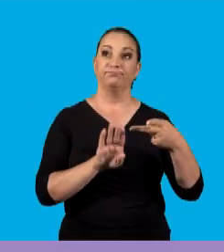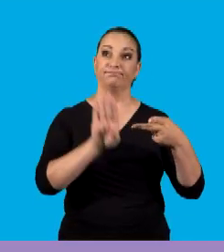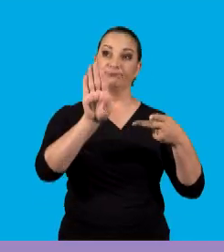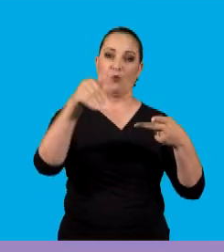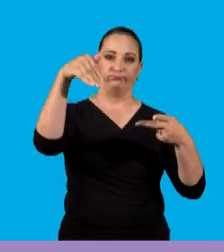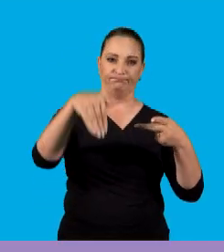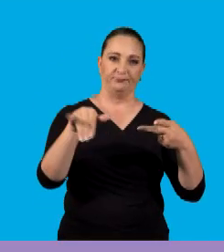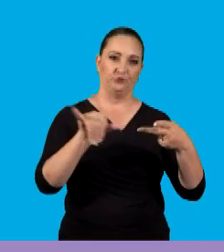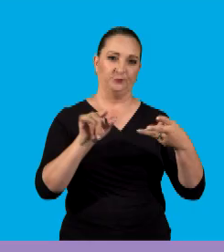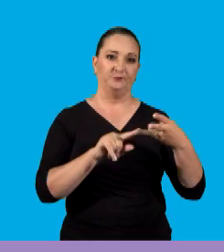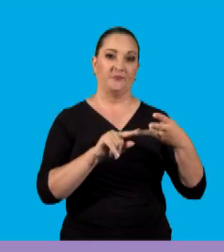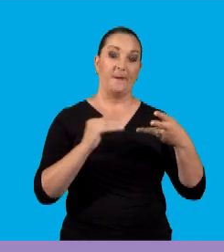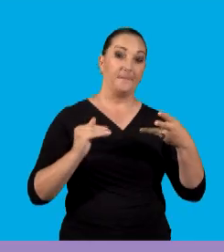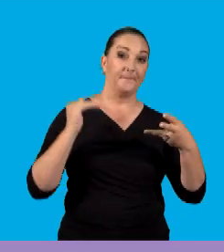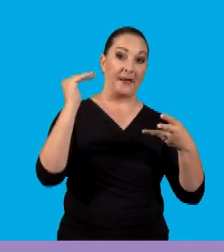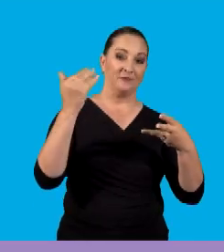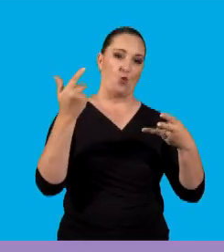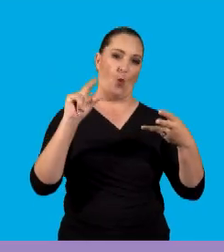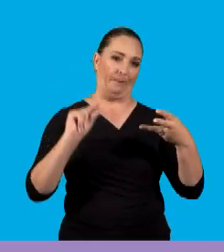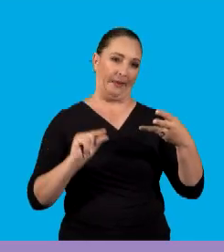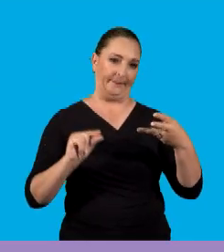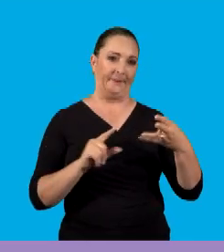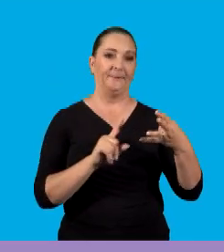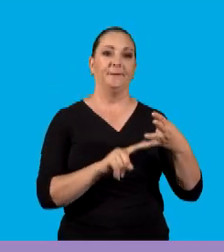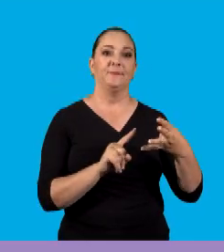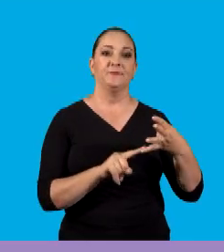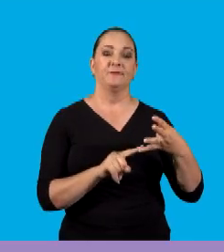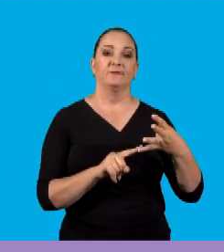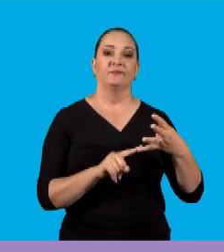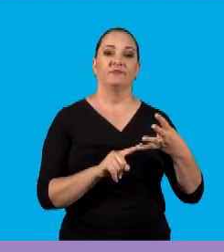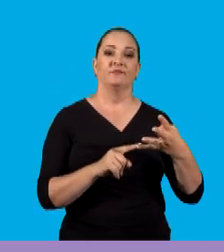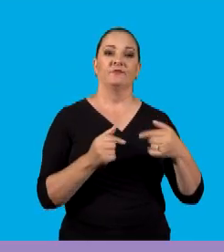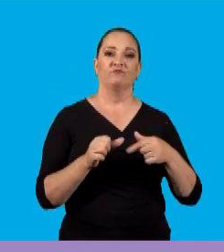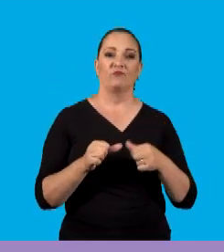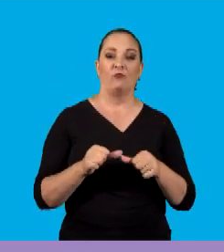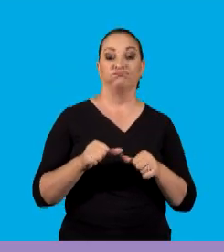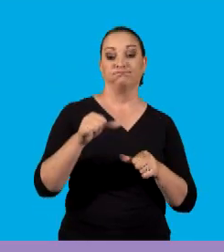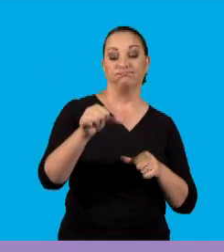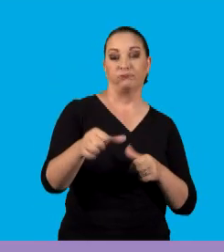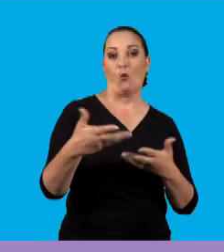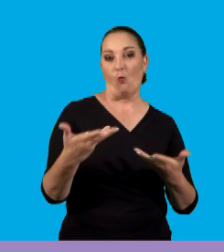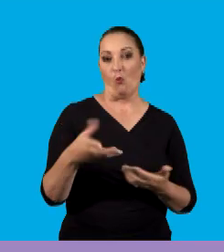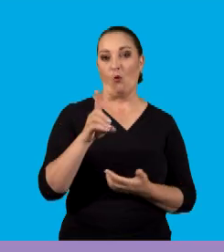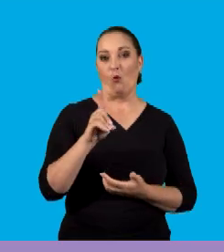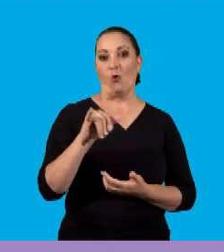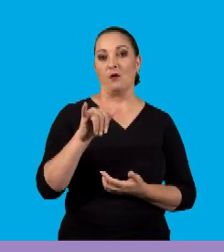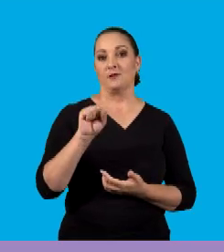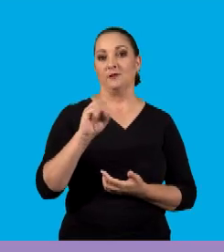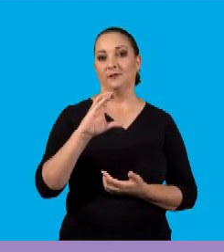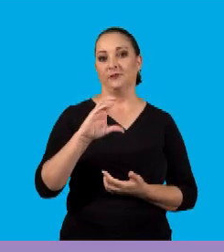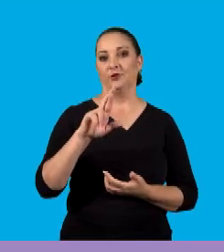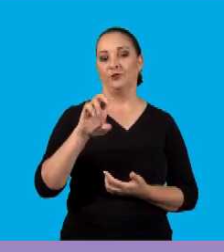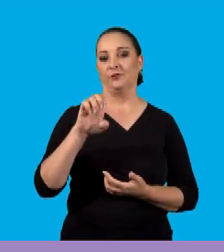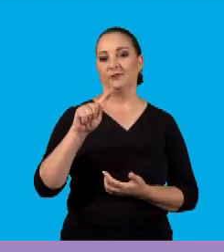constant, increasing or decreasing, maximum or minimum, and continuous